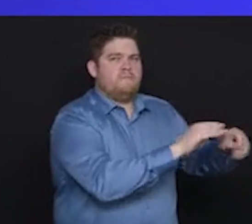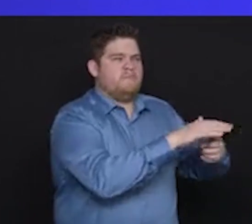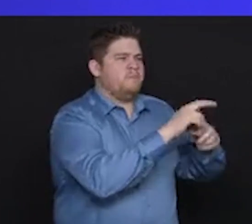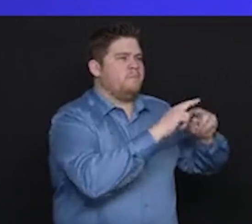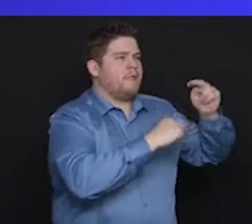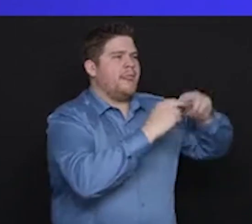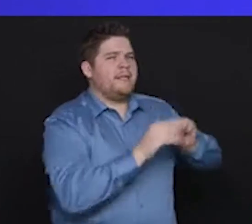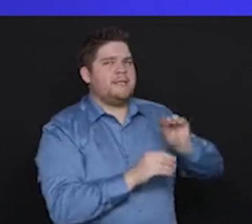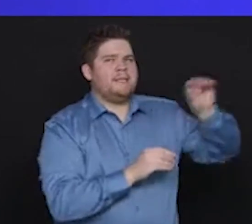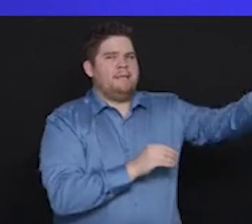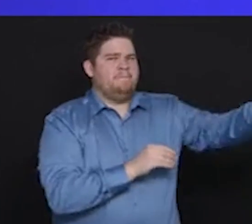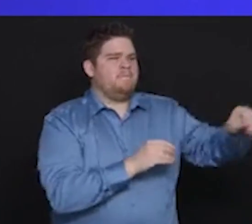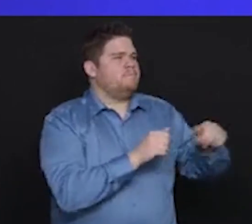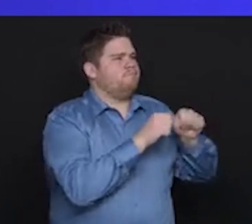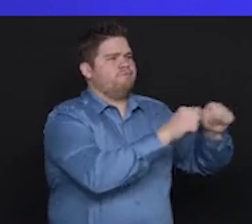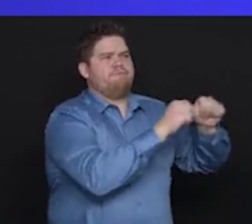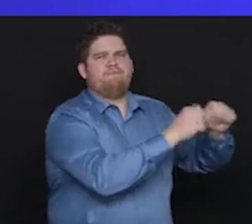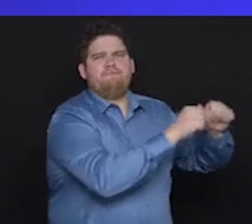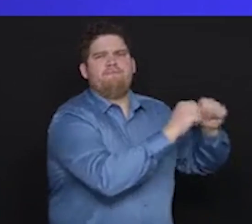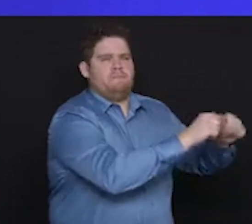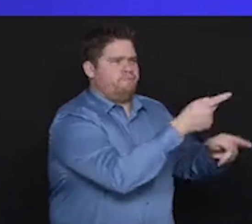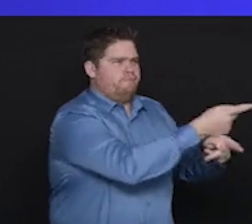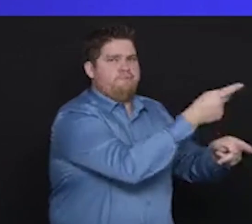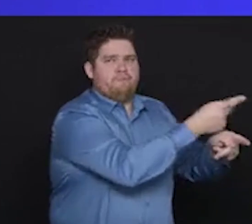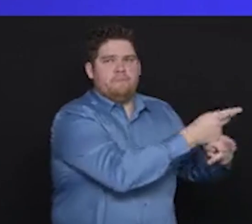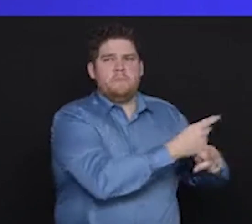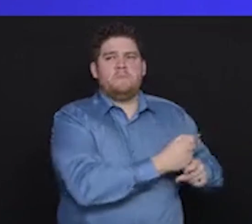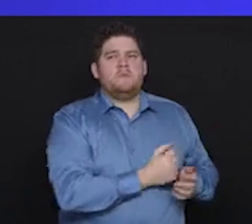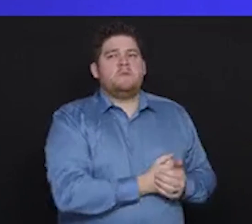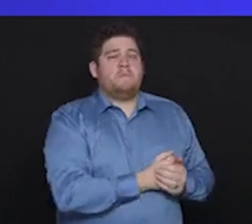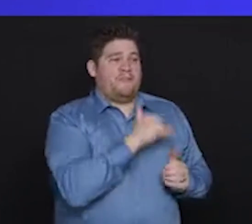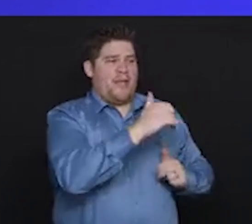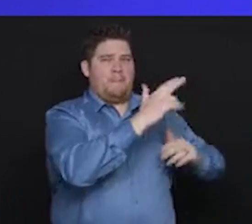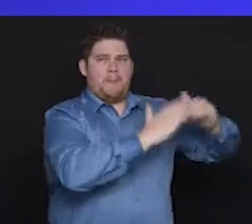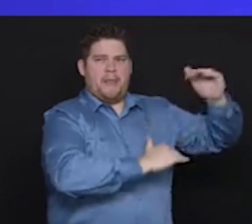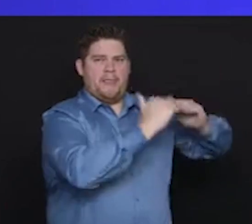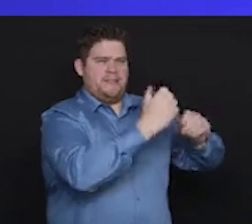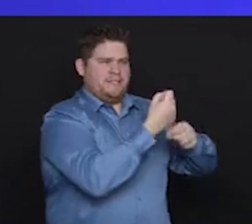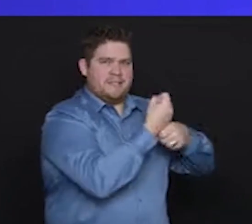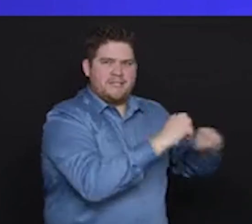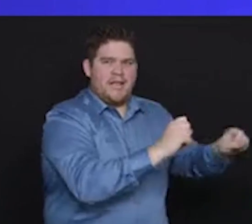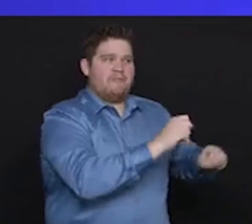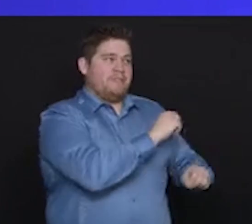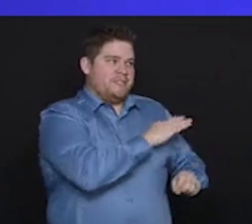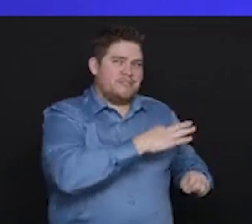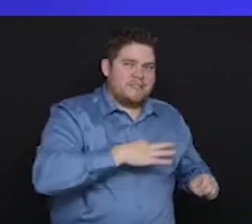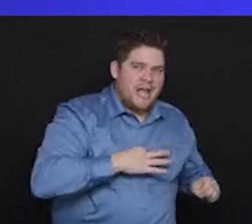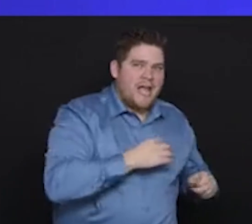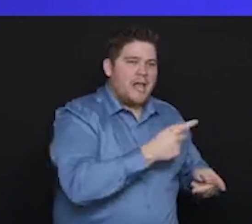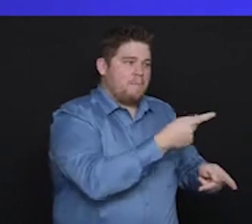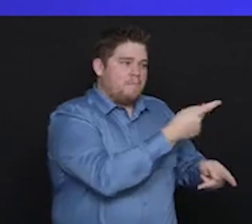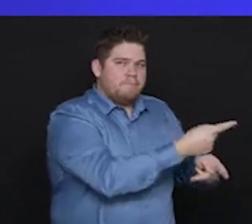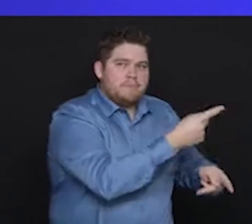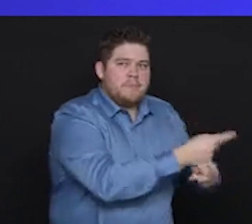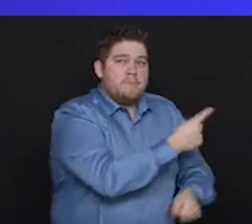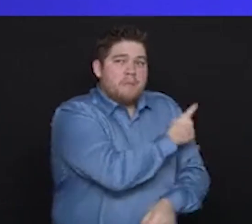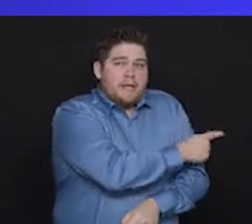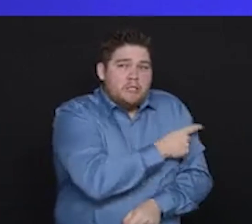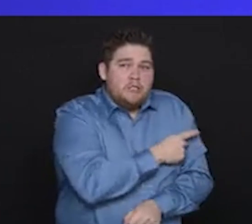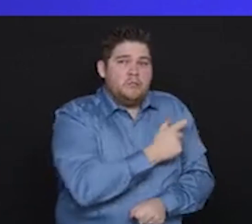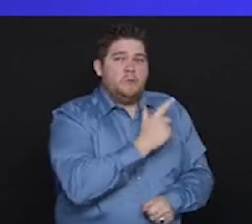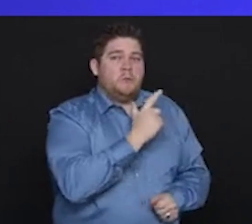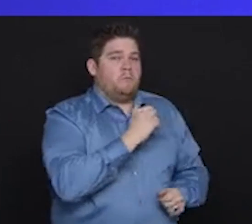all, both the healthcare workers and the healthcare sector, if we keep people together. So it means that